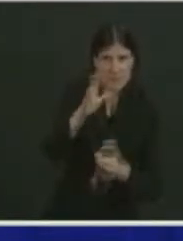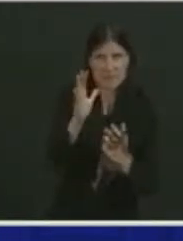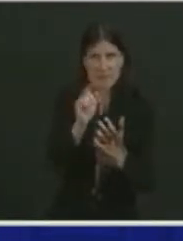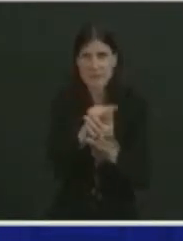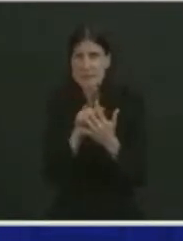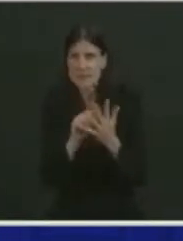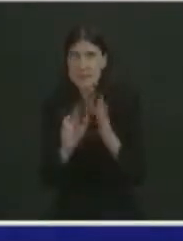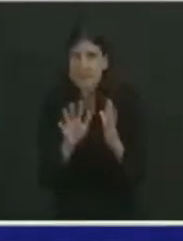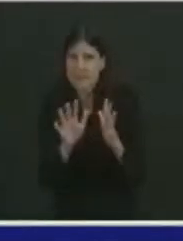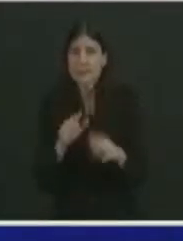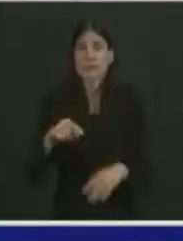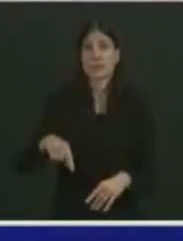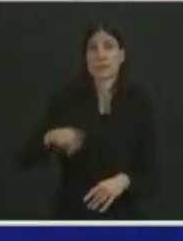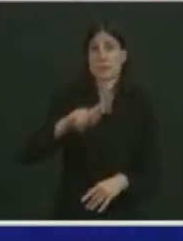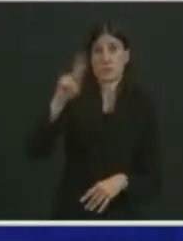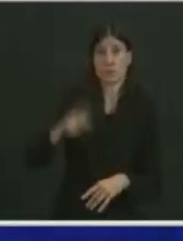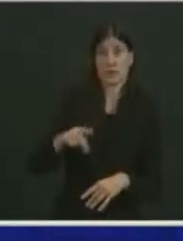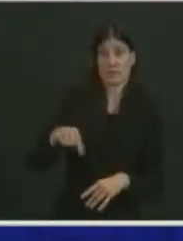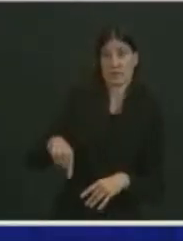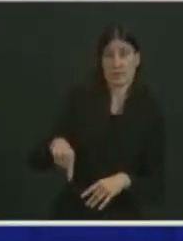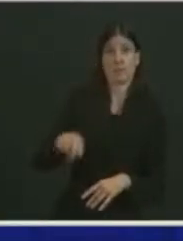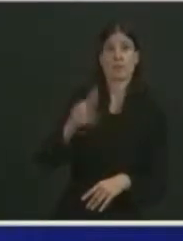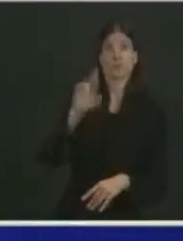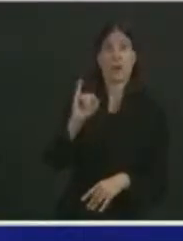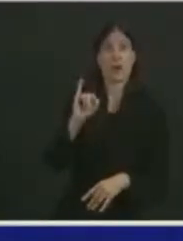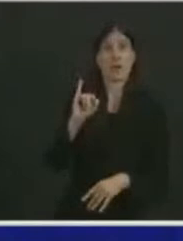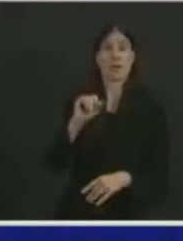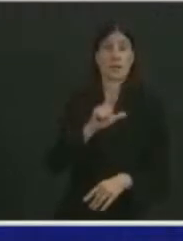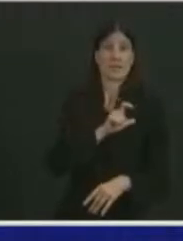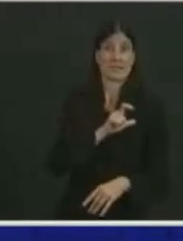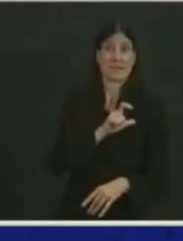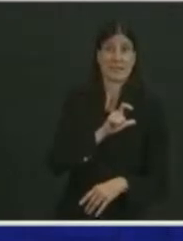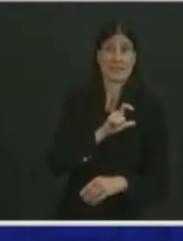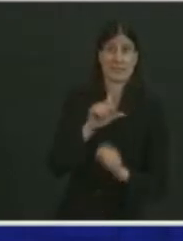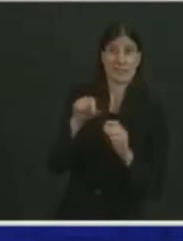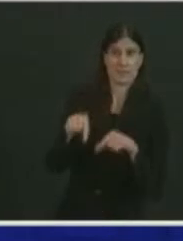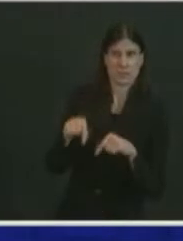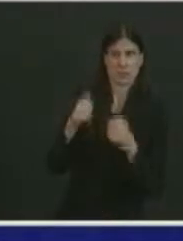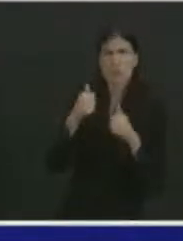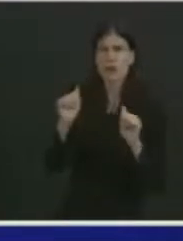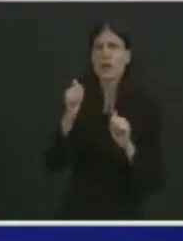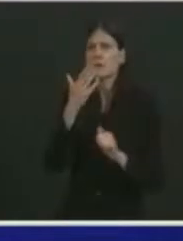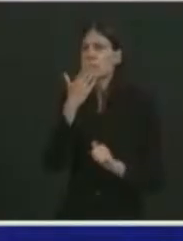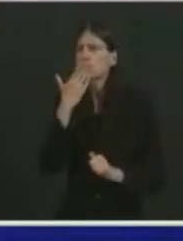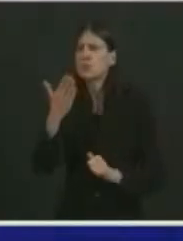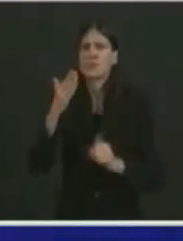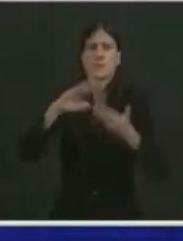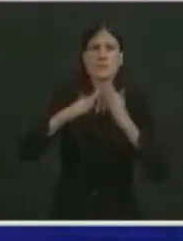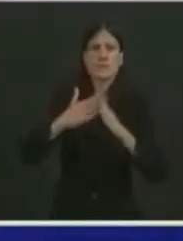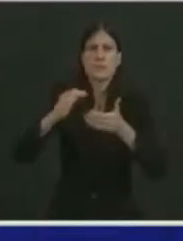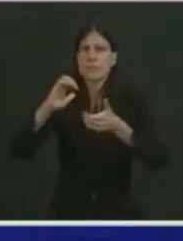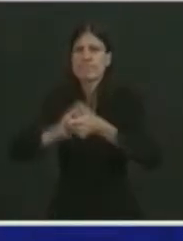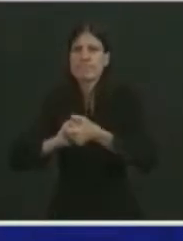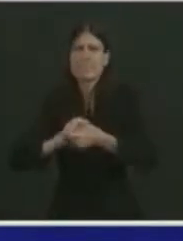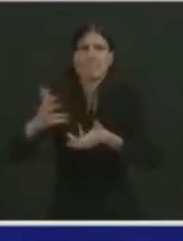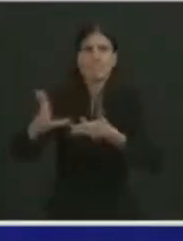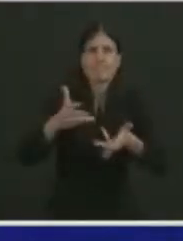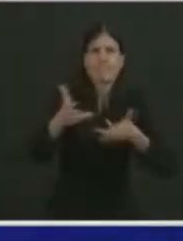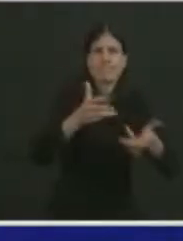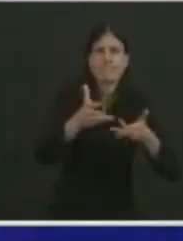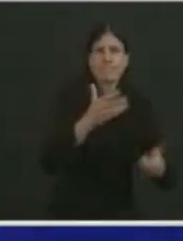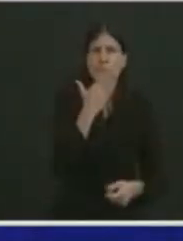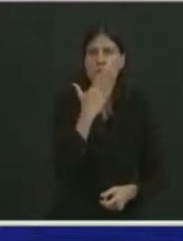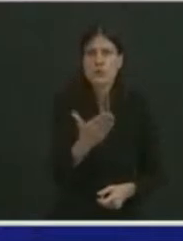Police. They have worked very hard to have good community relationships with the community, working with